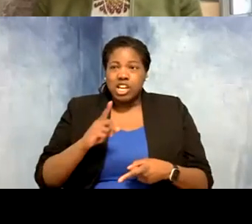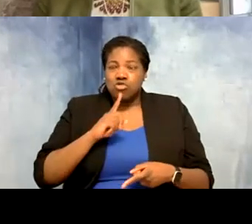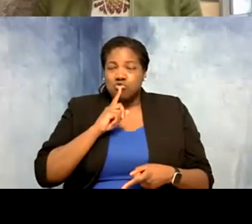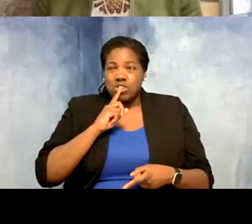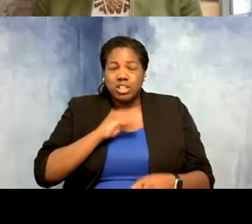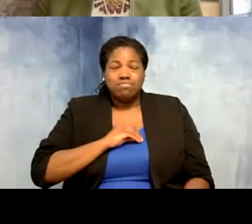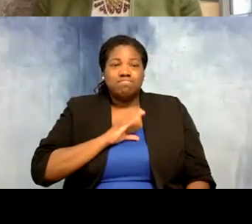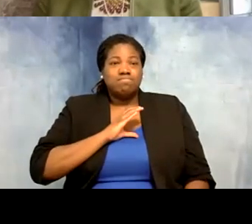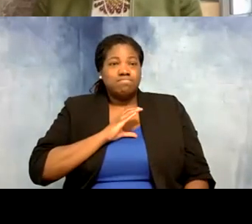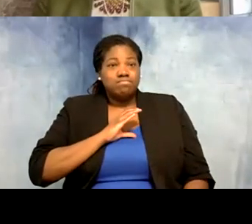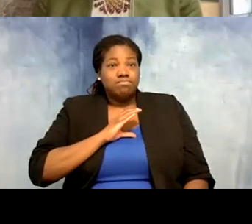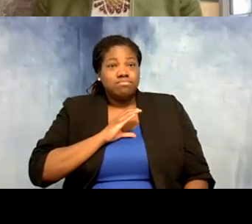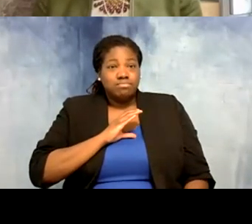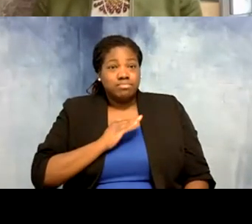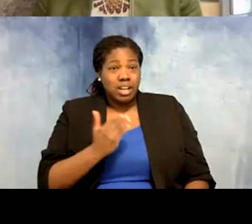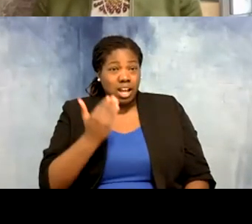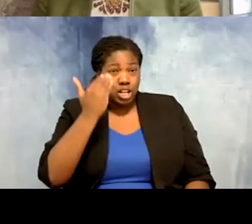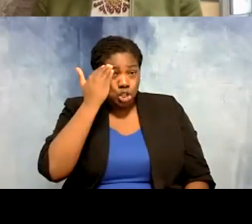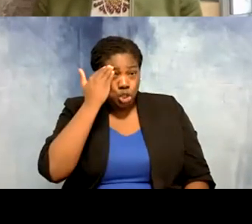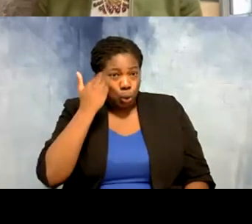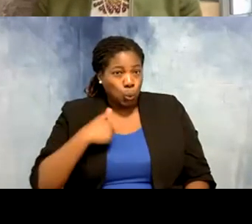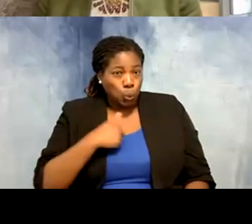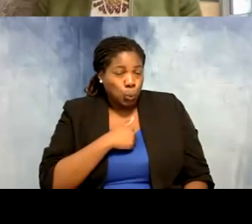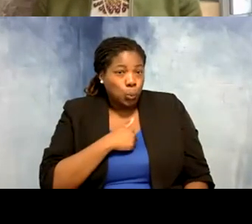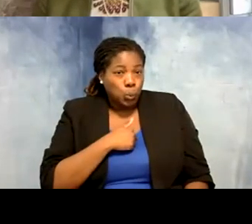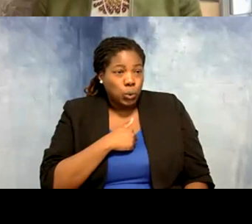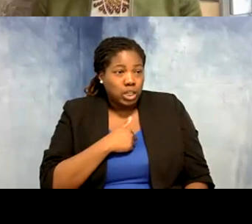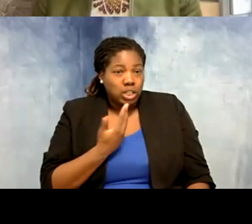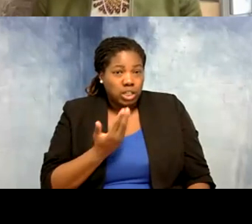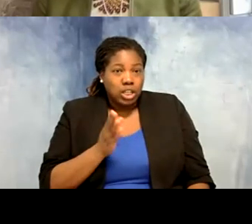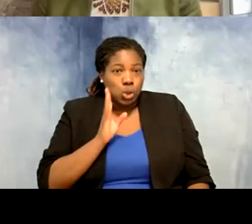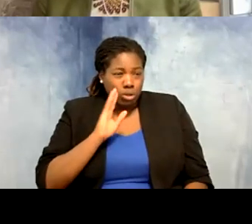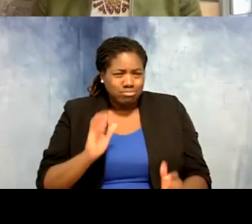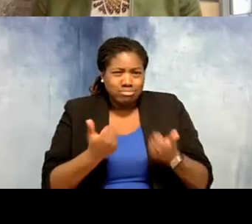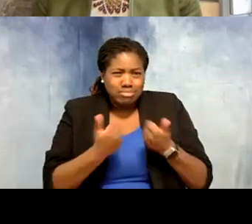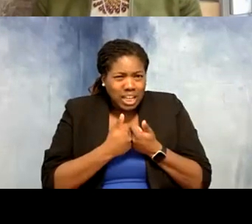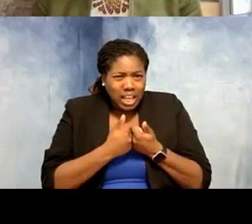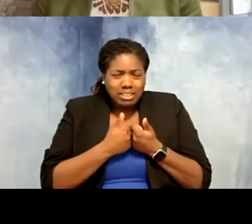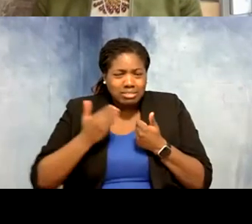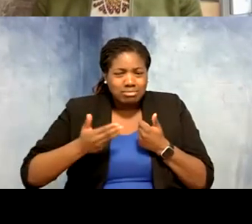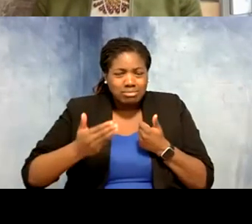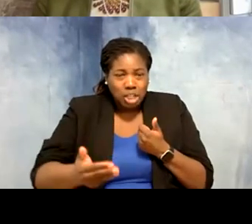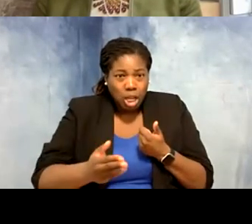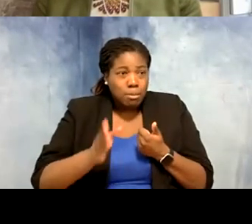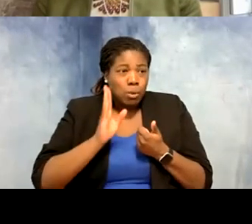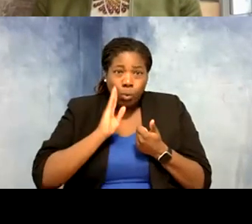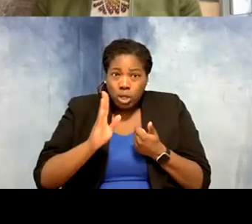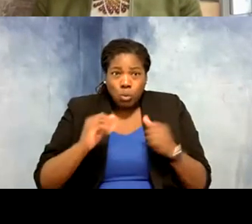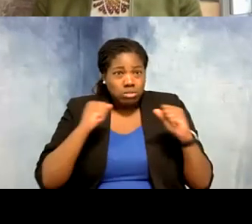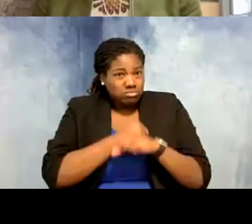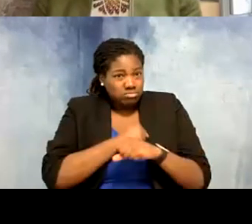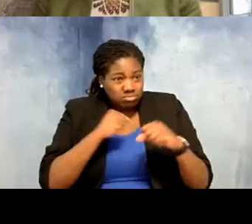back up, because I know that we are going to be challenged, but we're going to rise to that challenge.